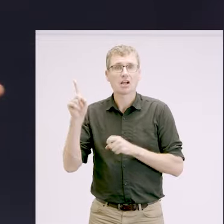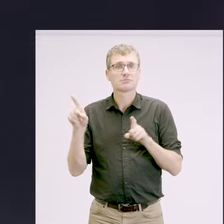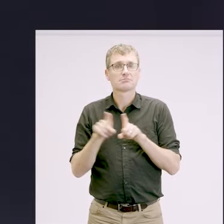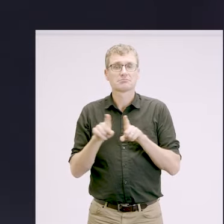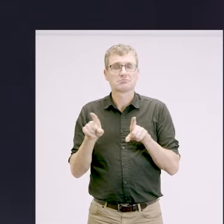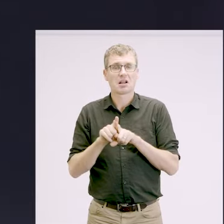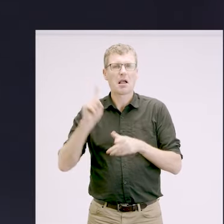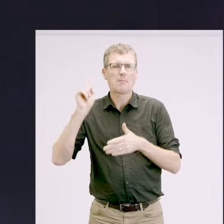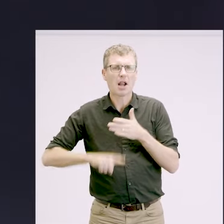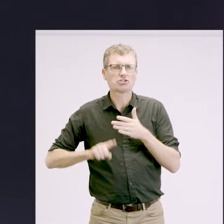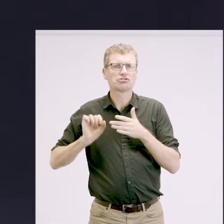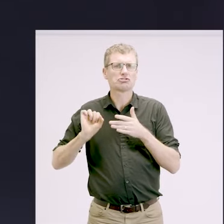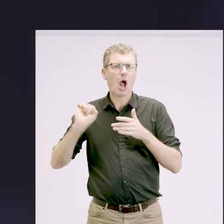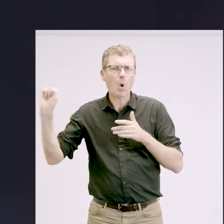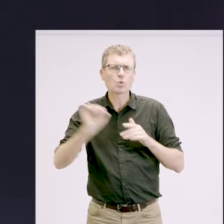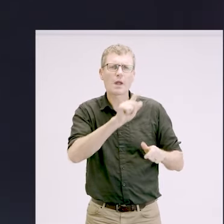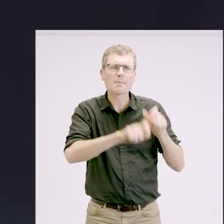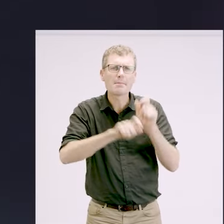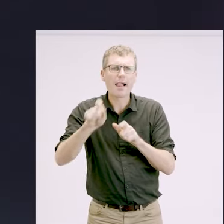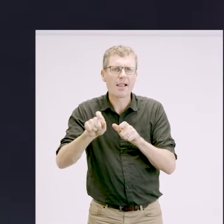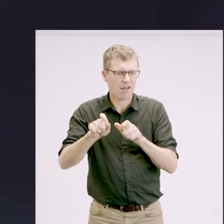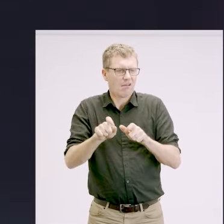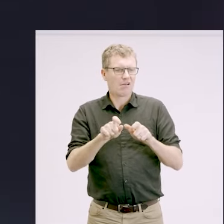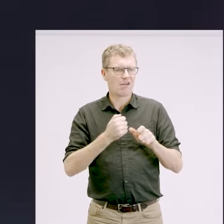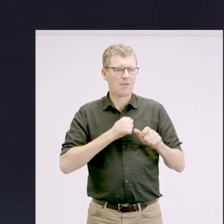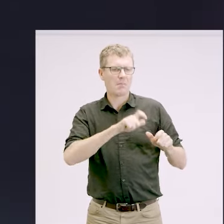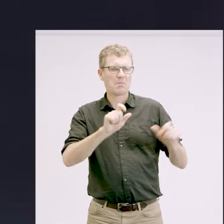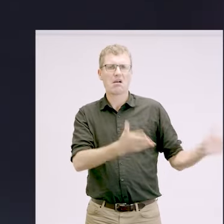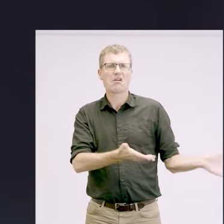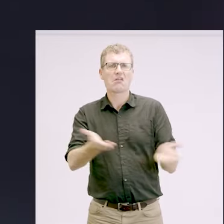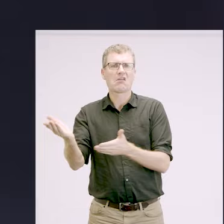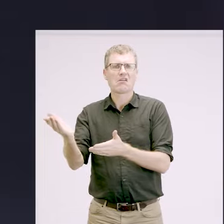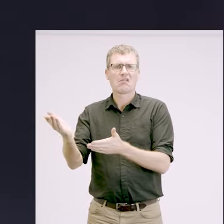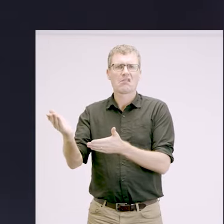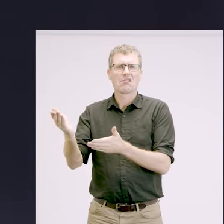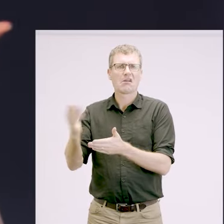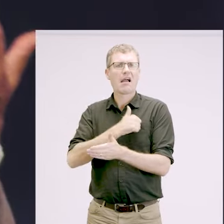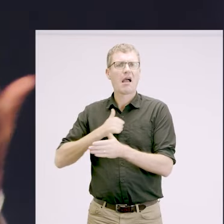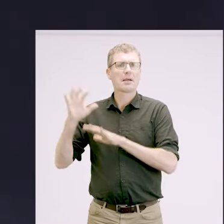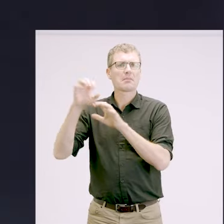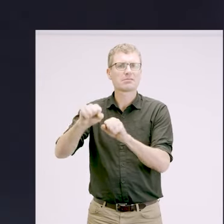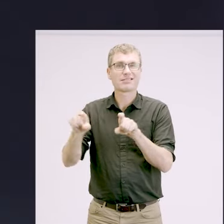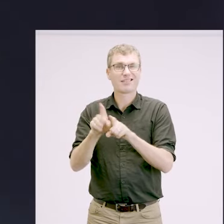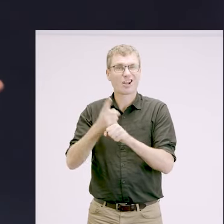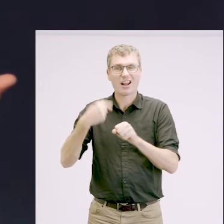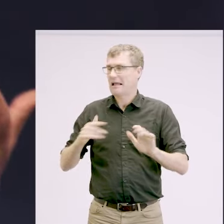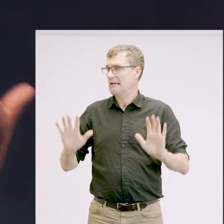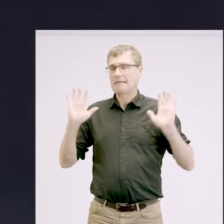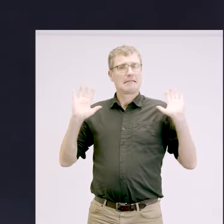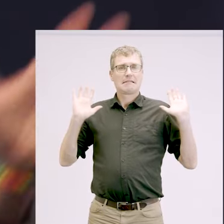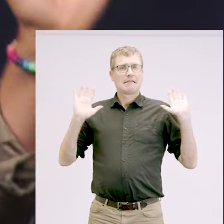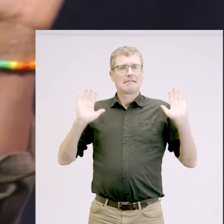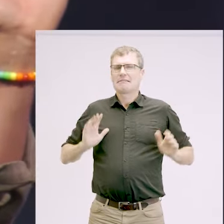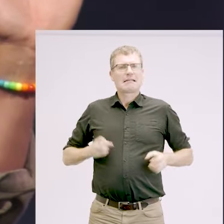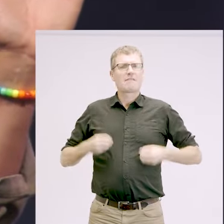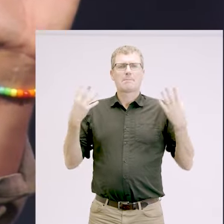God's like committing some sort of divine suicide, you know, punishing his people by giving them into the hands of Babylon in some way where